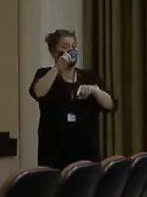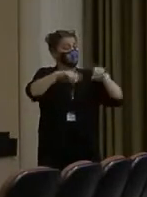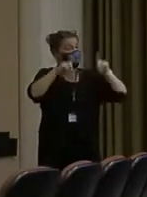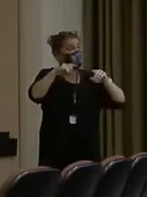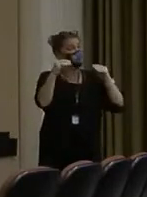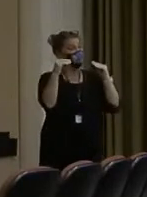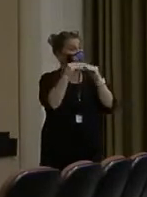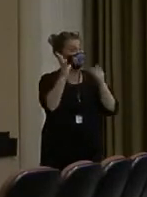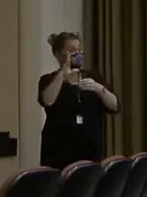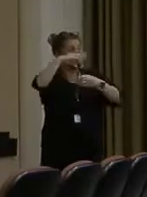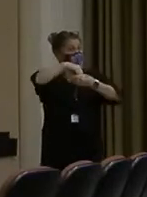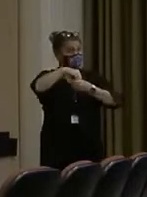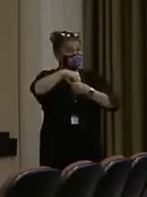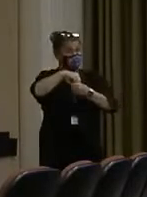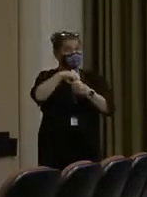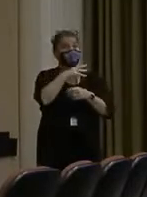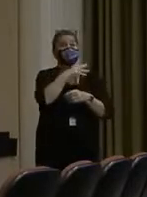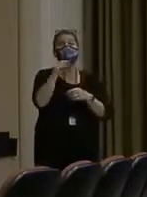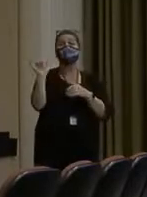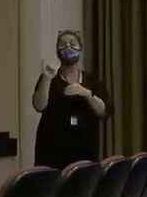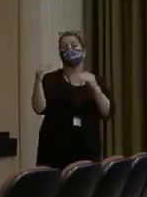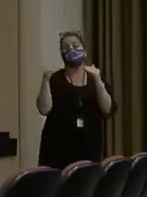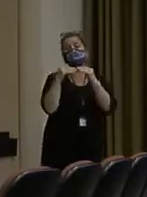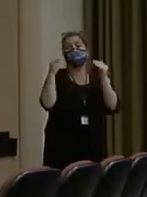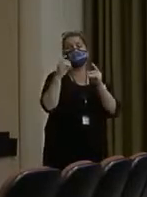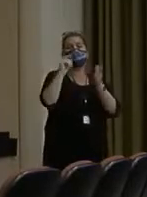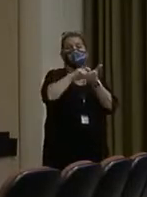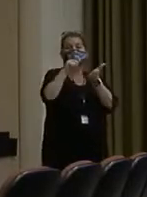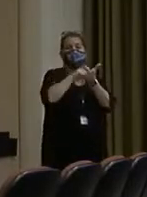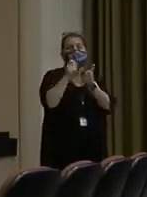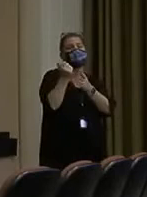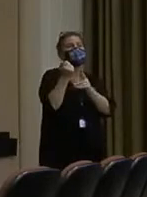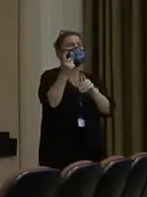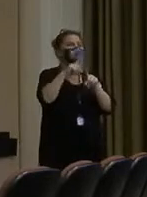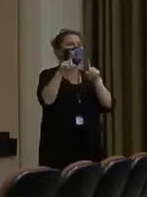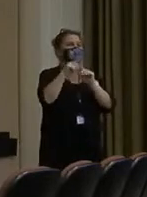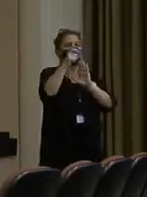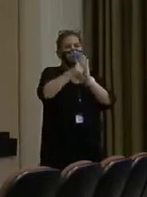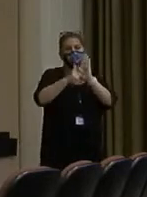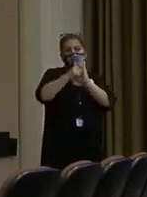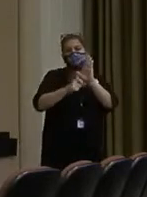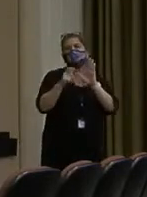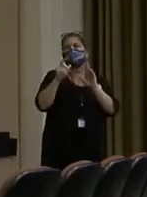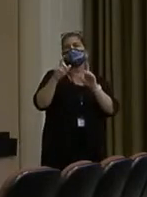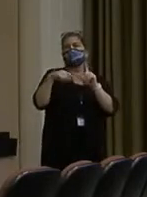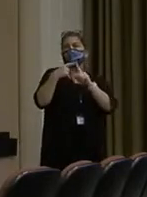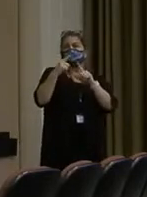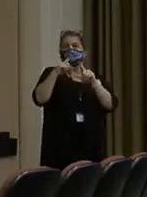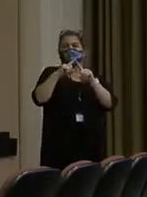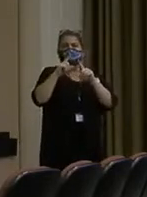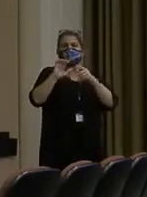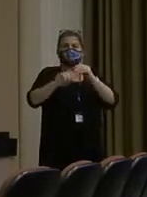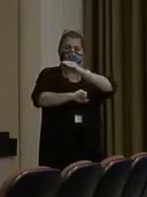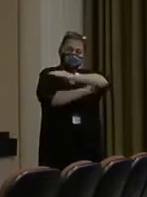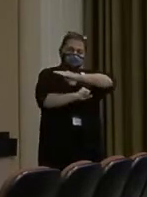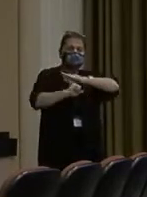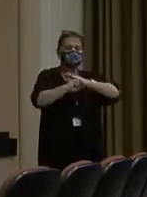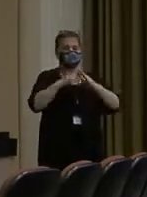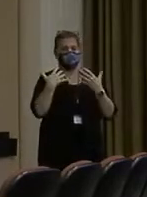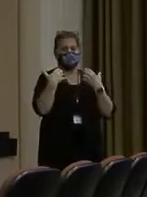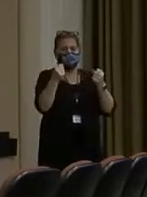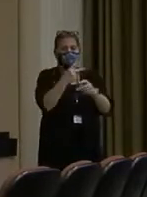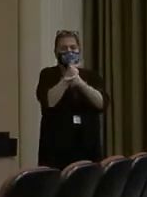equity, and inclusion. And he's co-authored several articles on the values and foundations for a healthcare system,